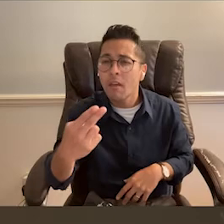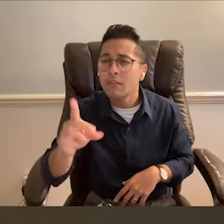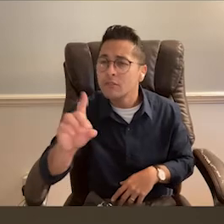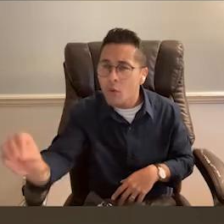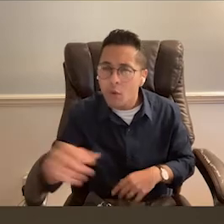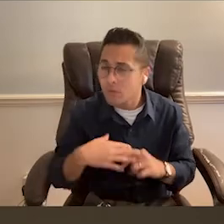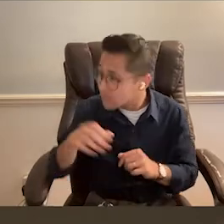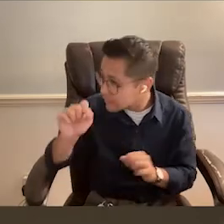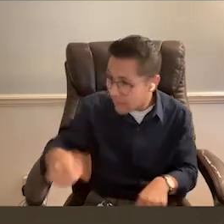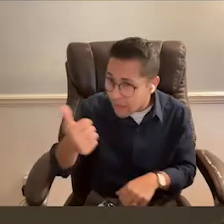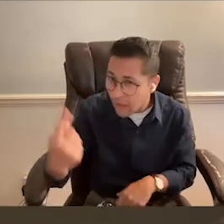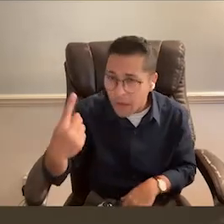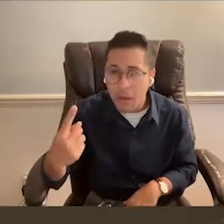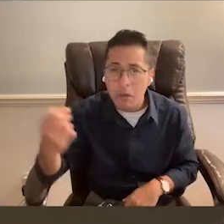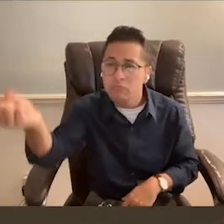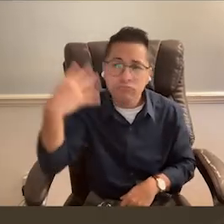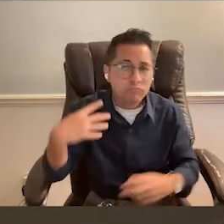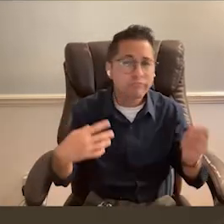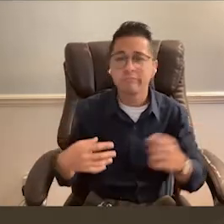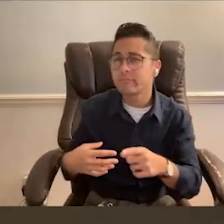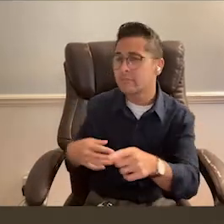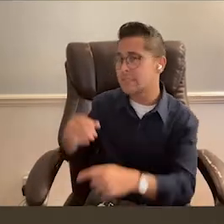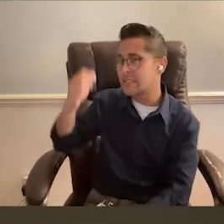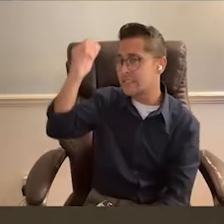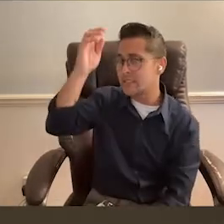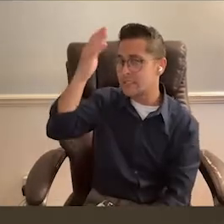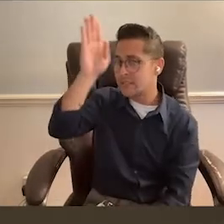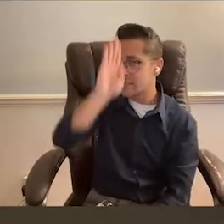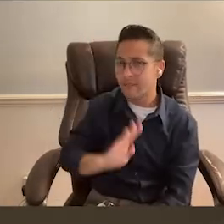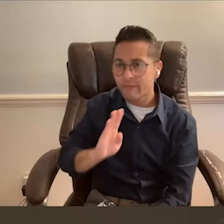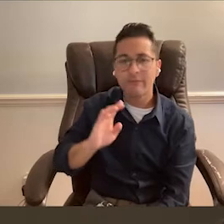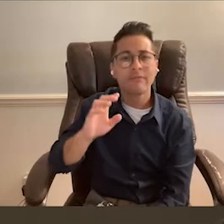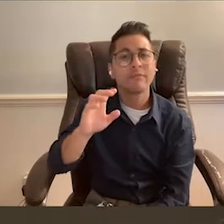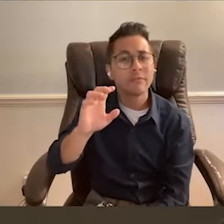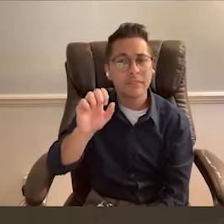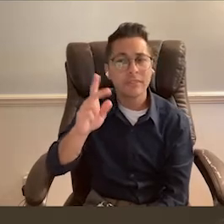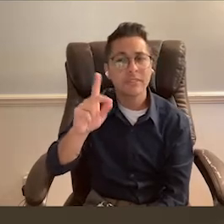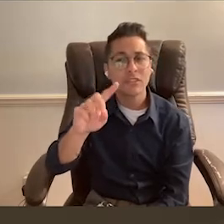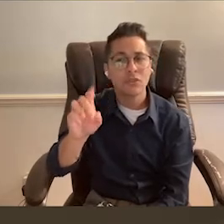Can you name a mental health disorder? Can anyone name a